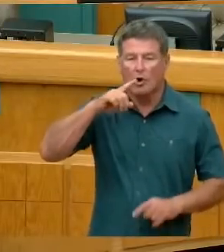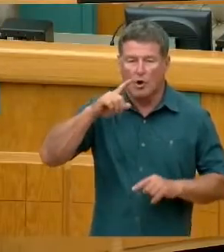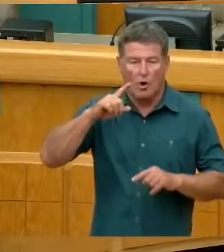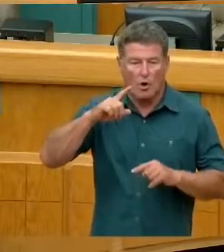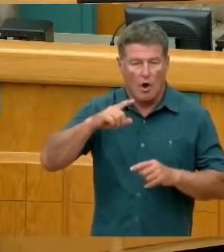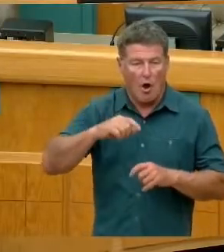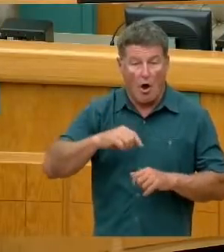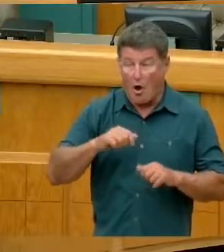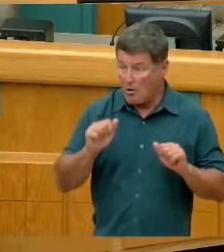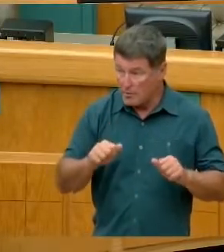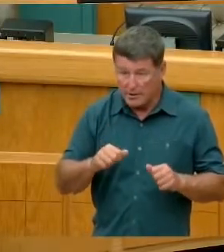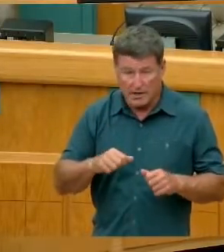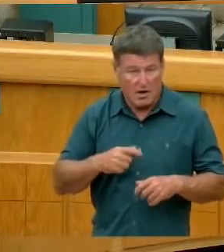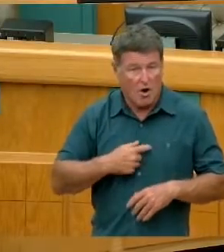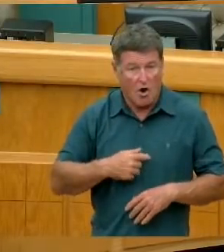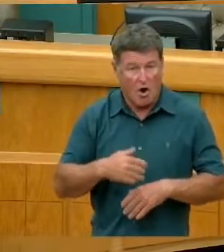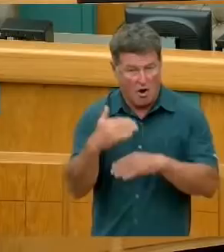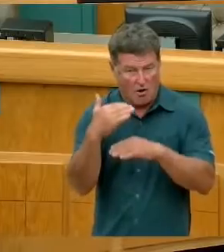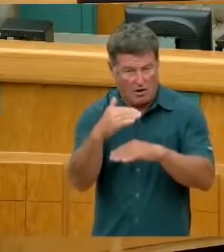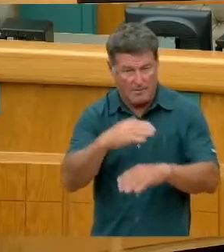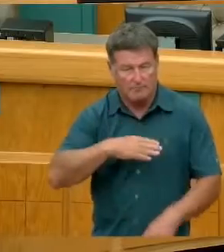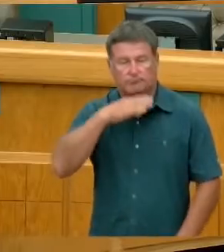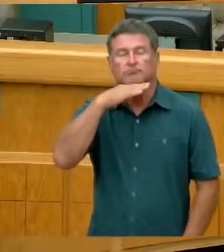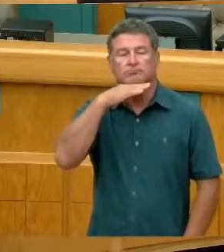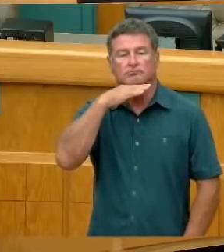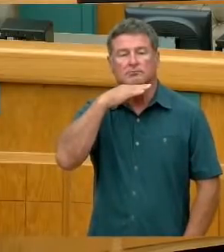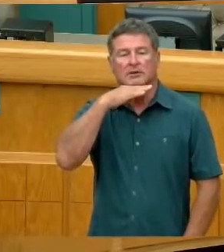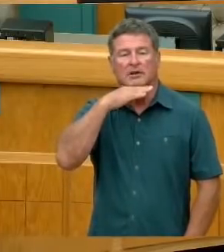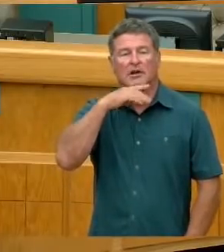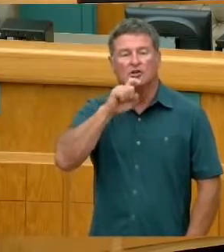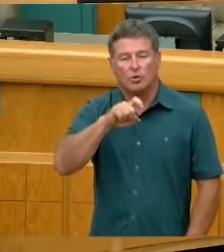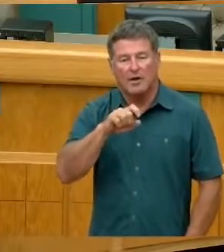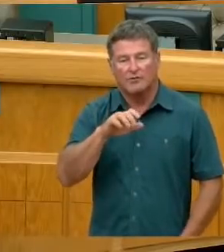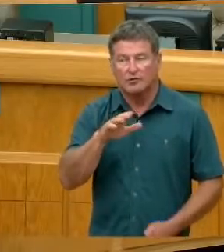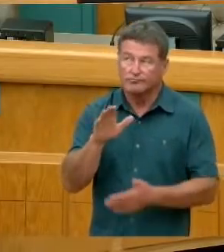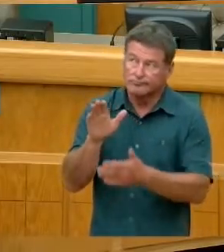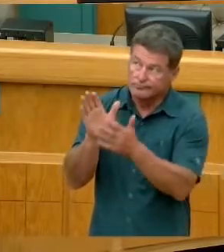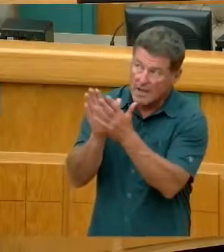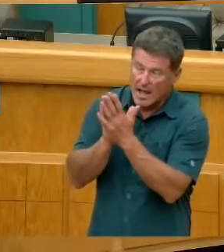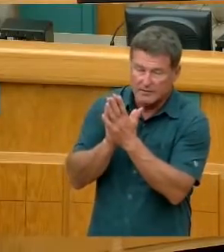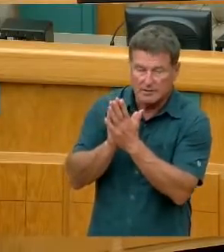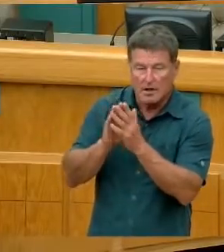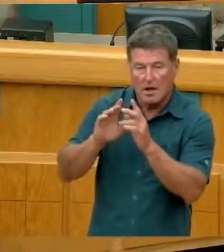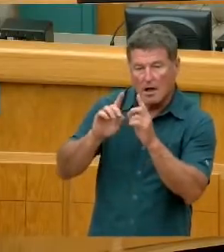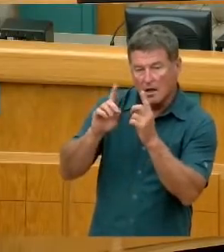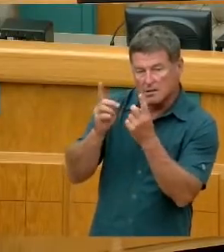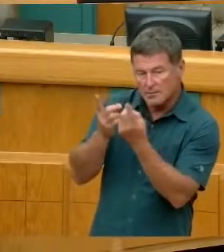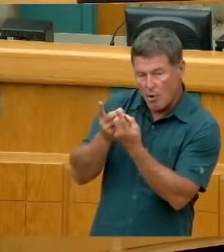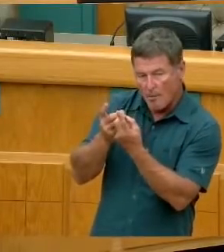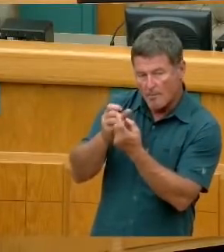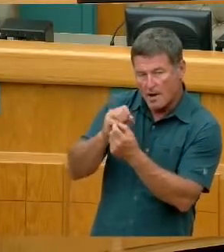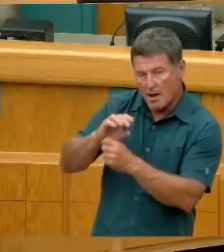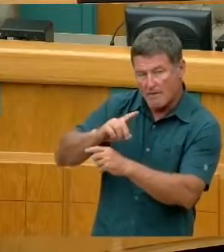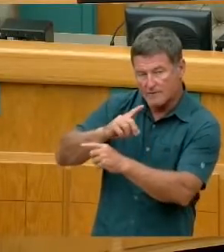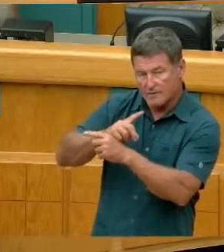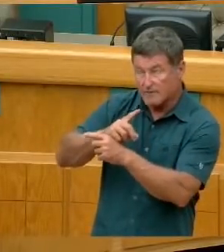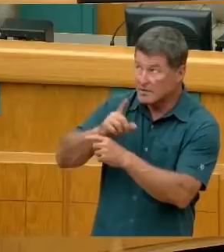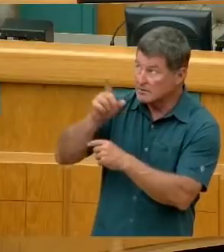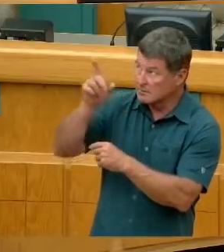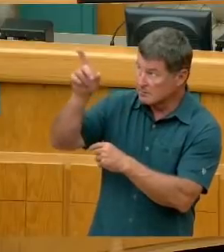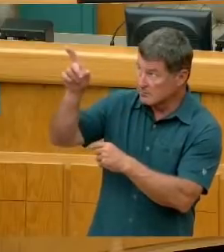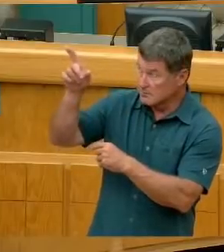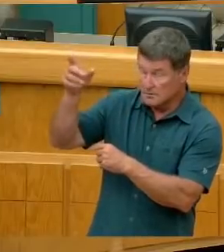our limit of the abilities that we have, and now we seek the Department of Defense to help us get